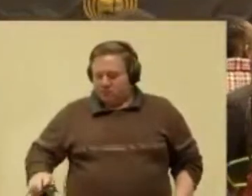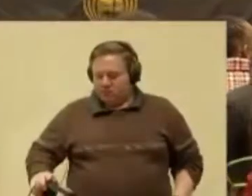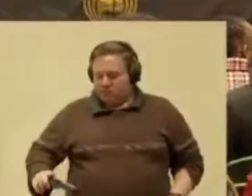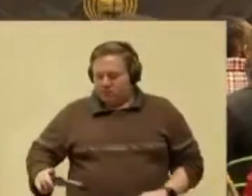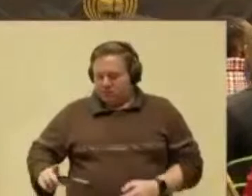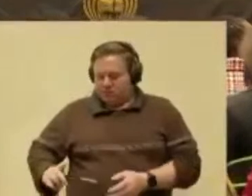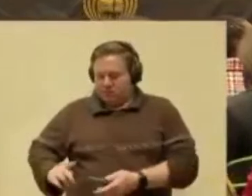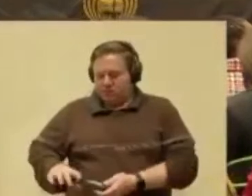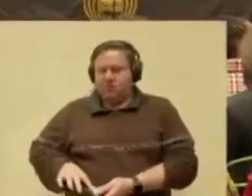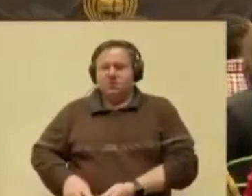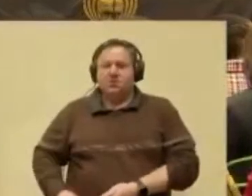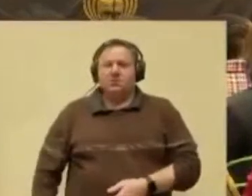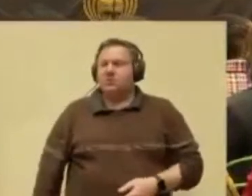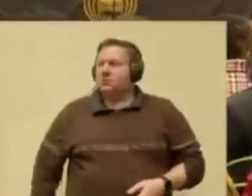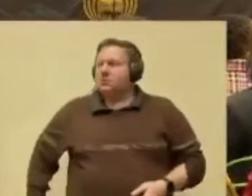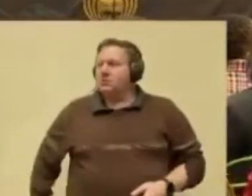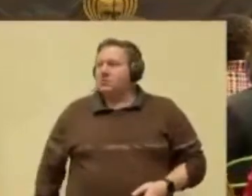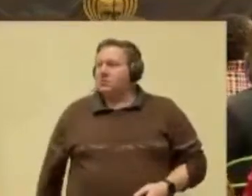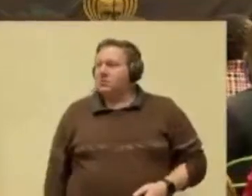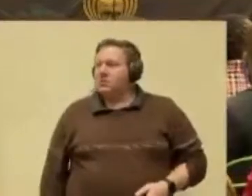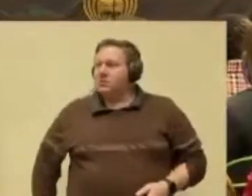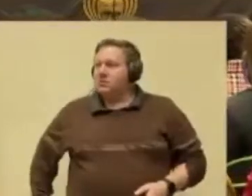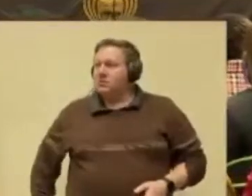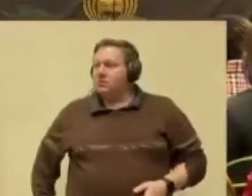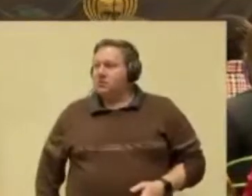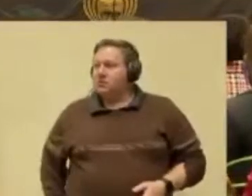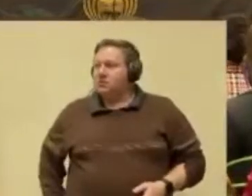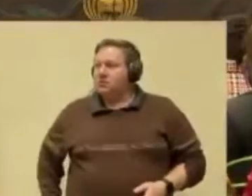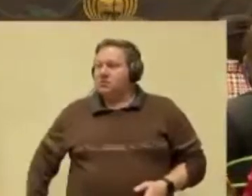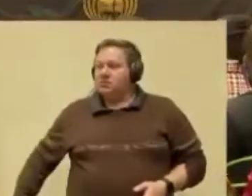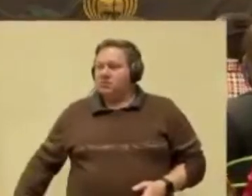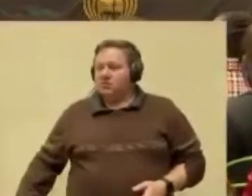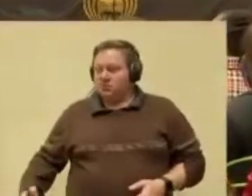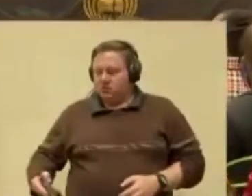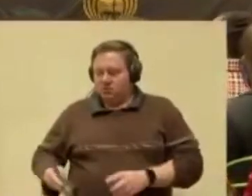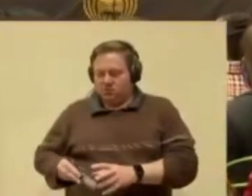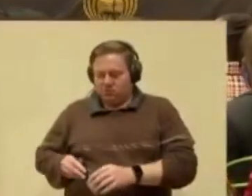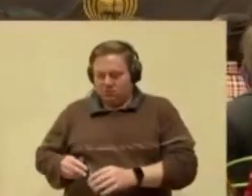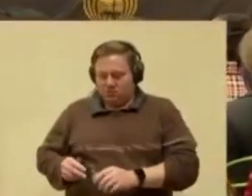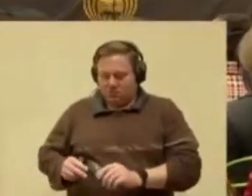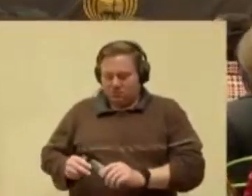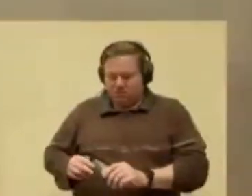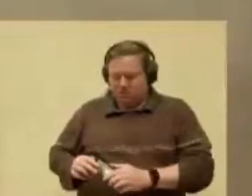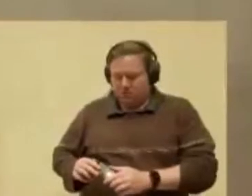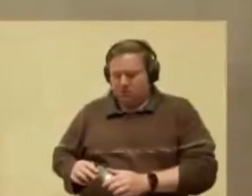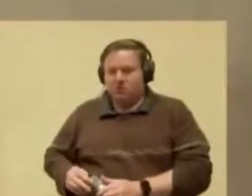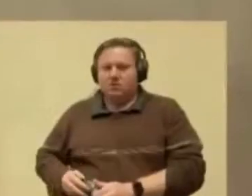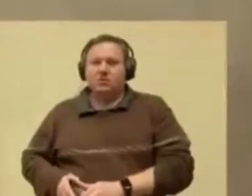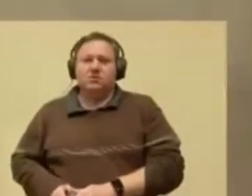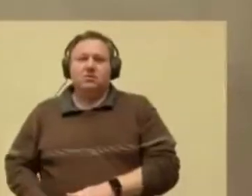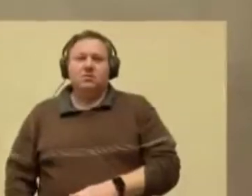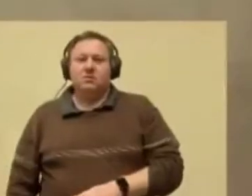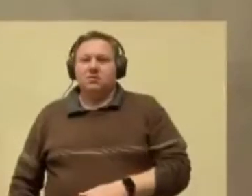okay no thanks very vulnerable much speaker i i receive